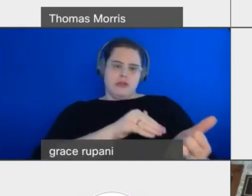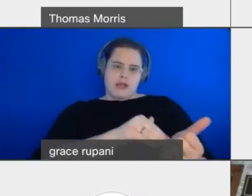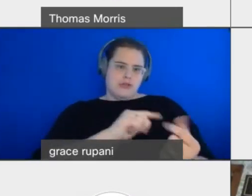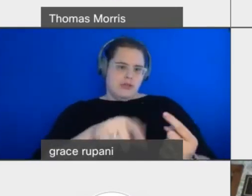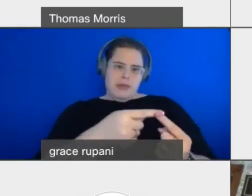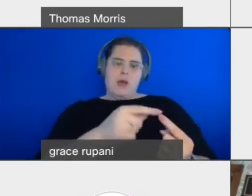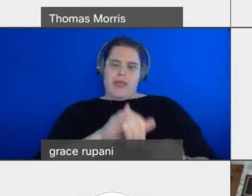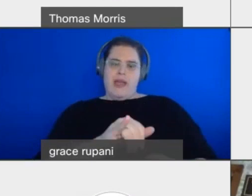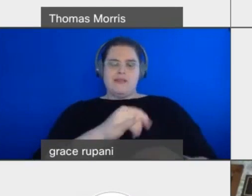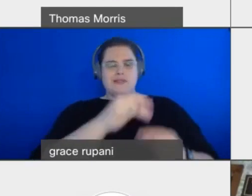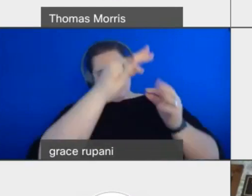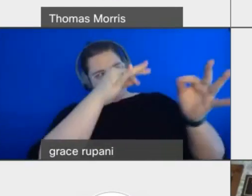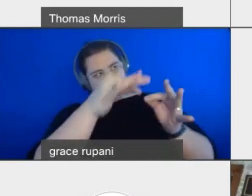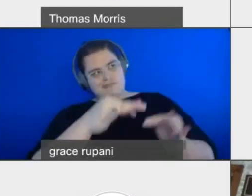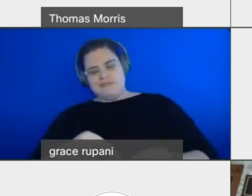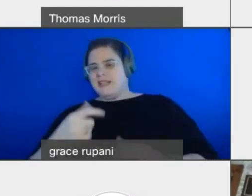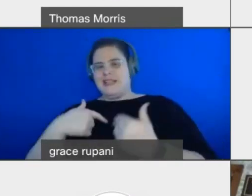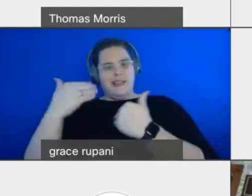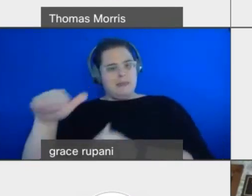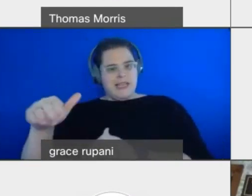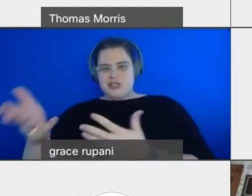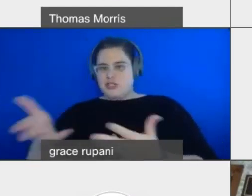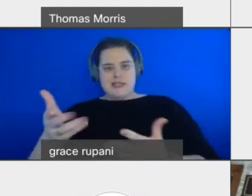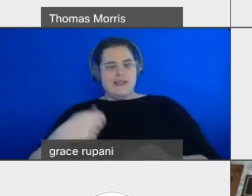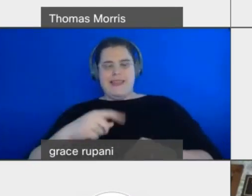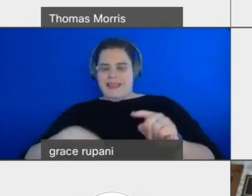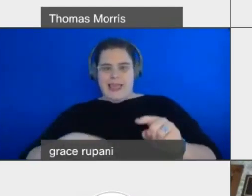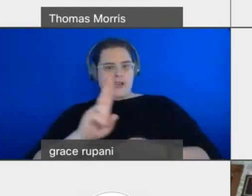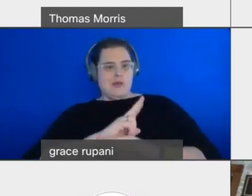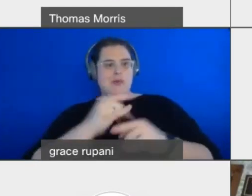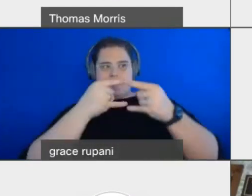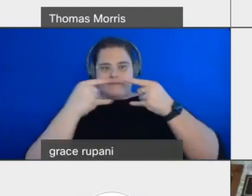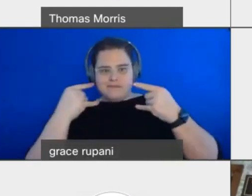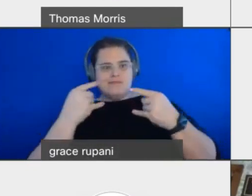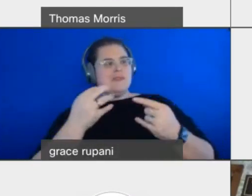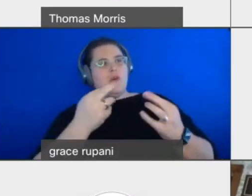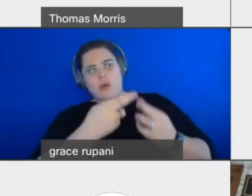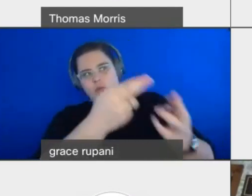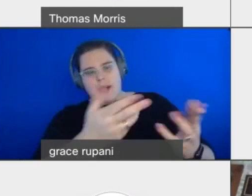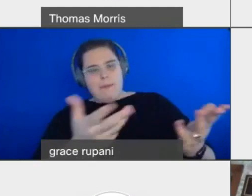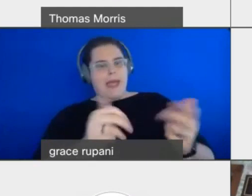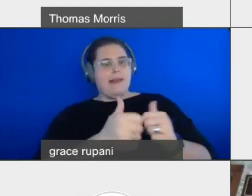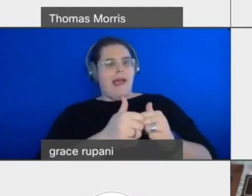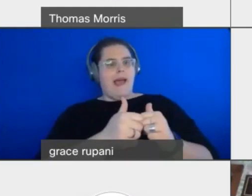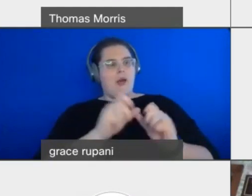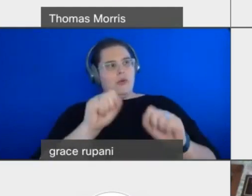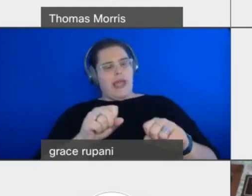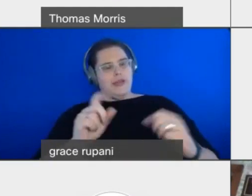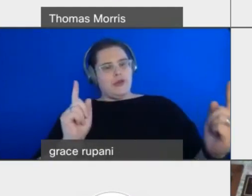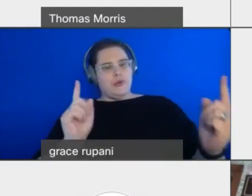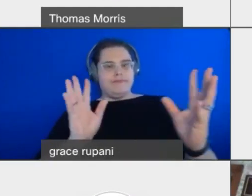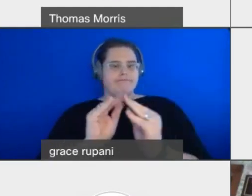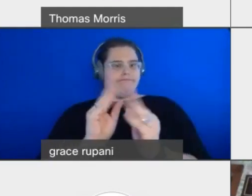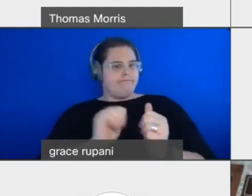And to determine, a safe way to facilitate them. And I want to emphasize